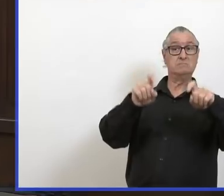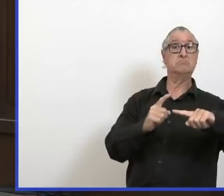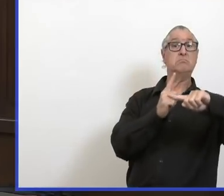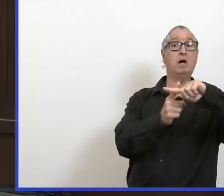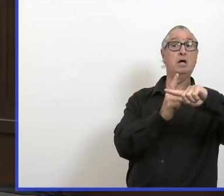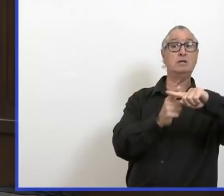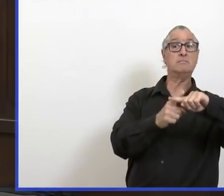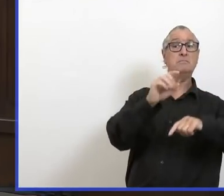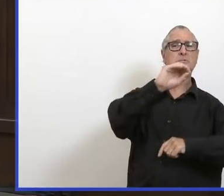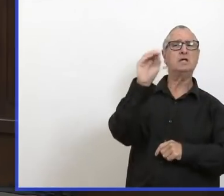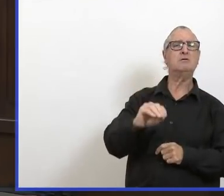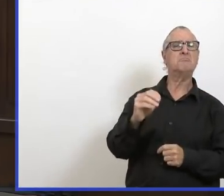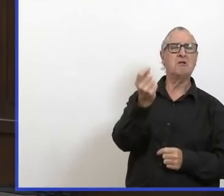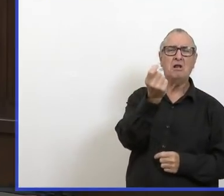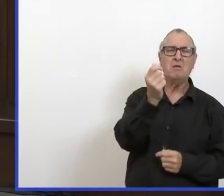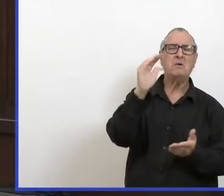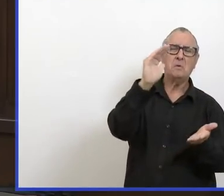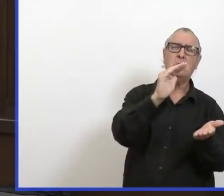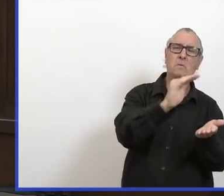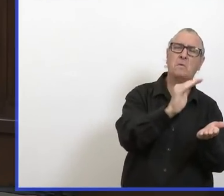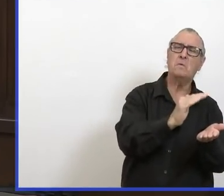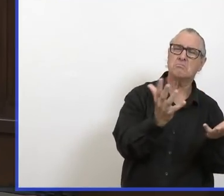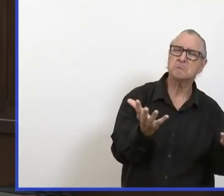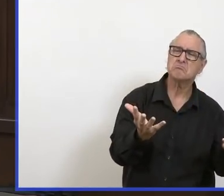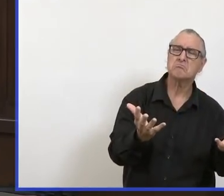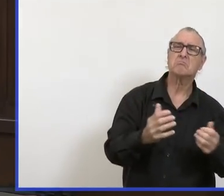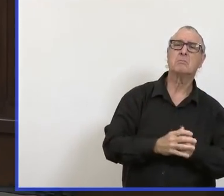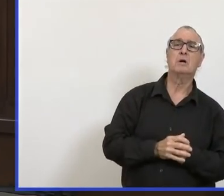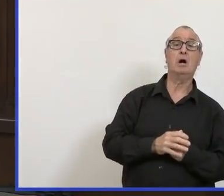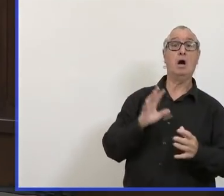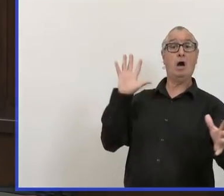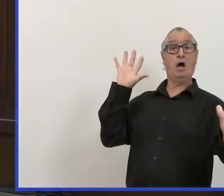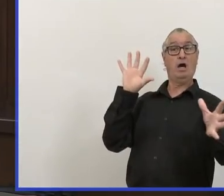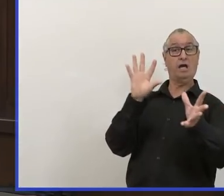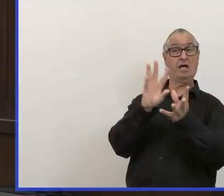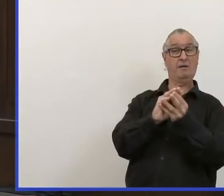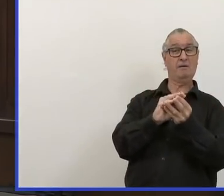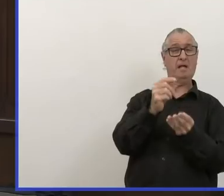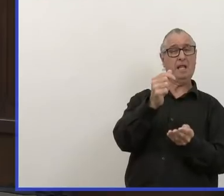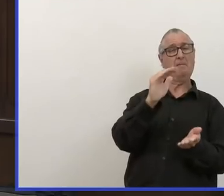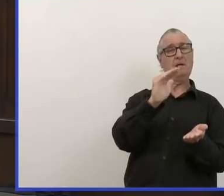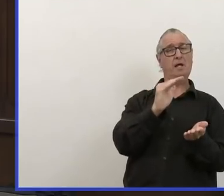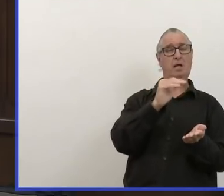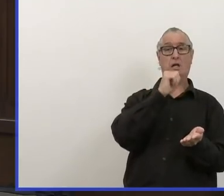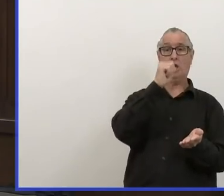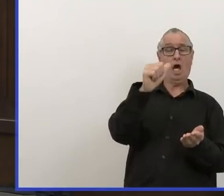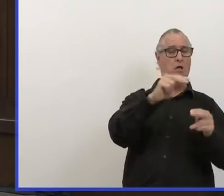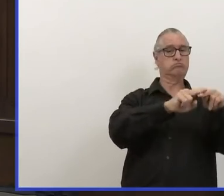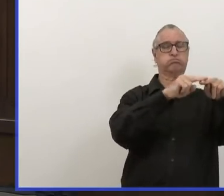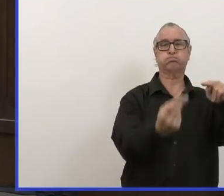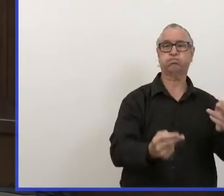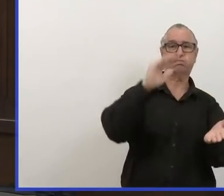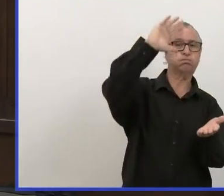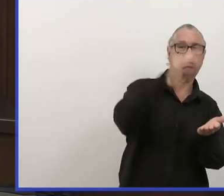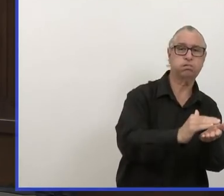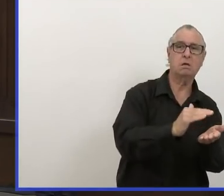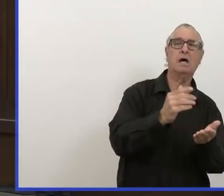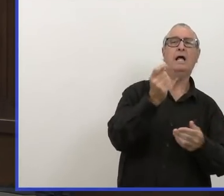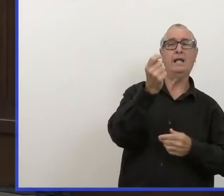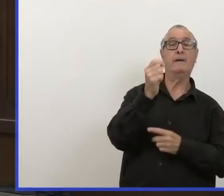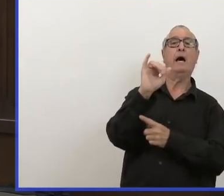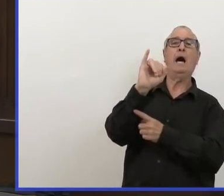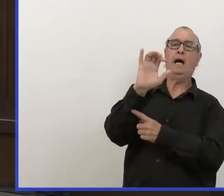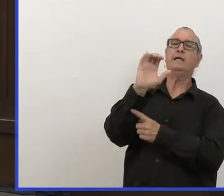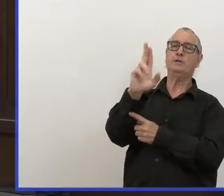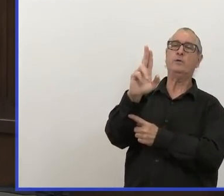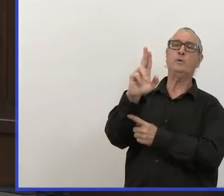are down, not significantly, but down single digits from earlier this week. What is the maximum